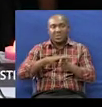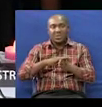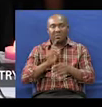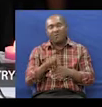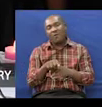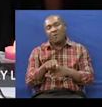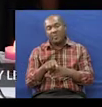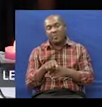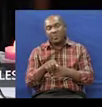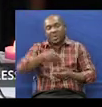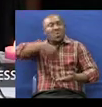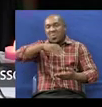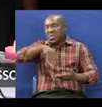purpose.